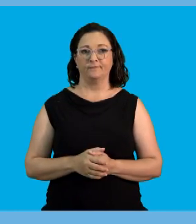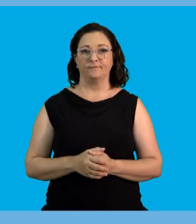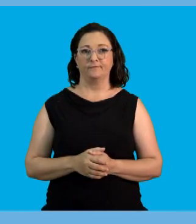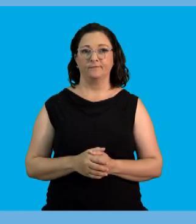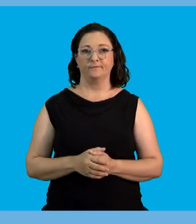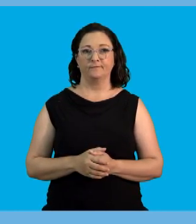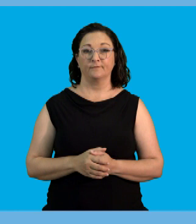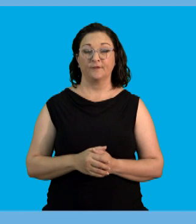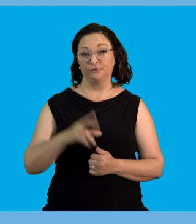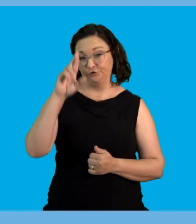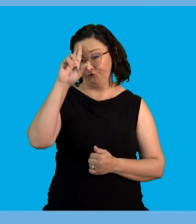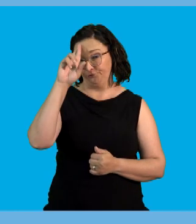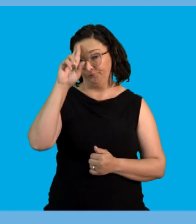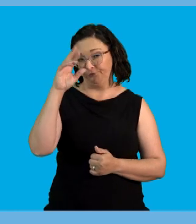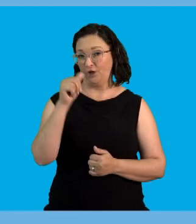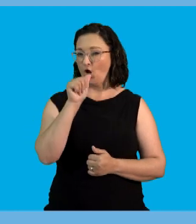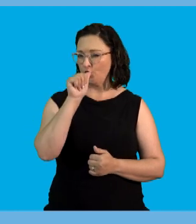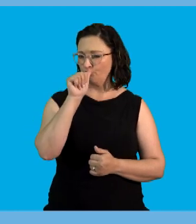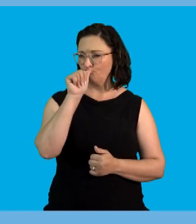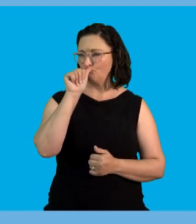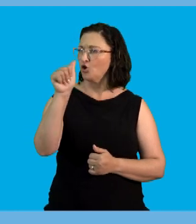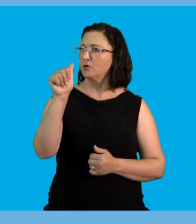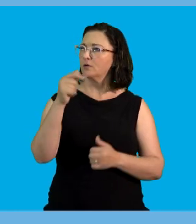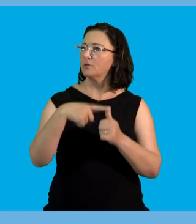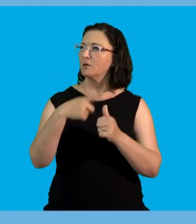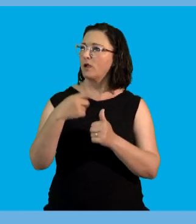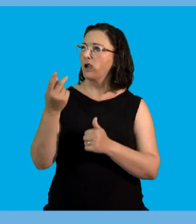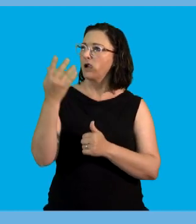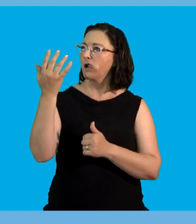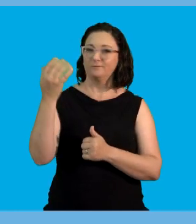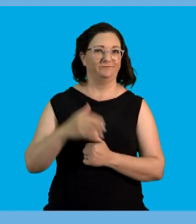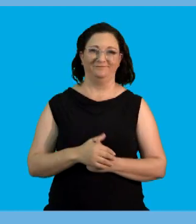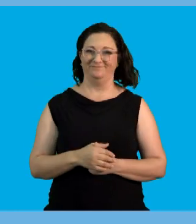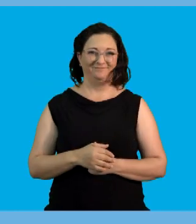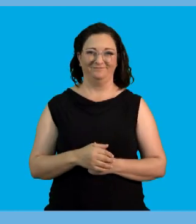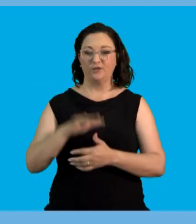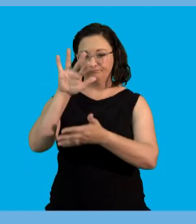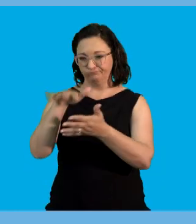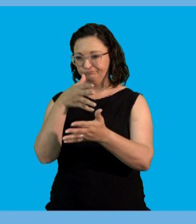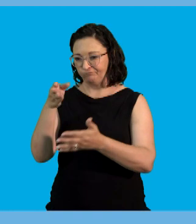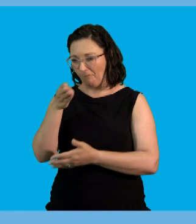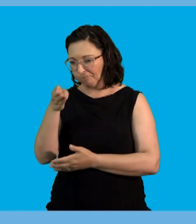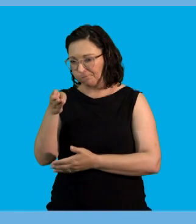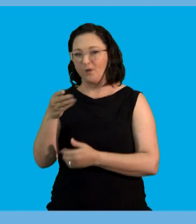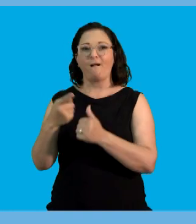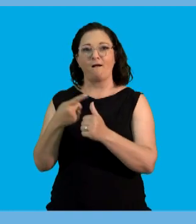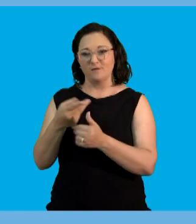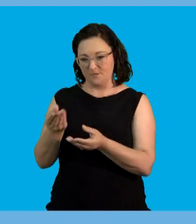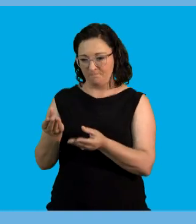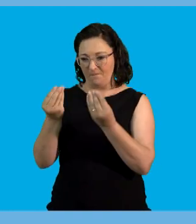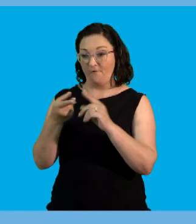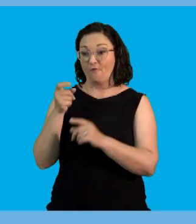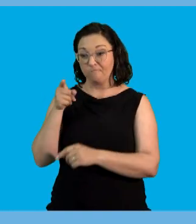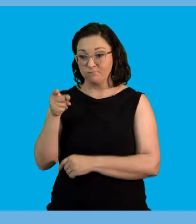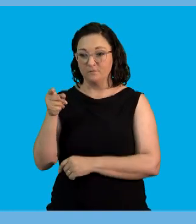There we go. So remember that we are not just thumb-sucking these materials, we are looking at the table that gives